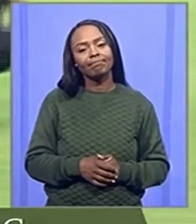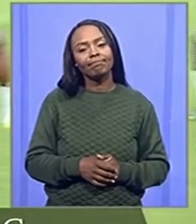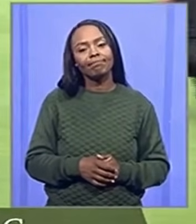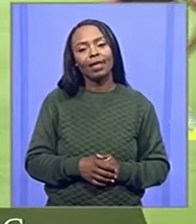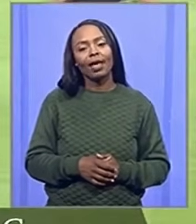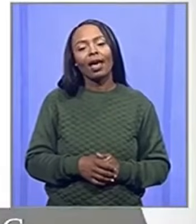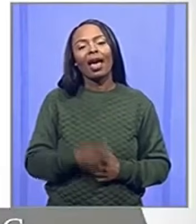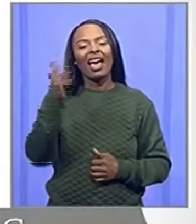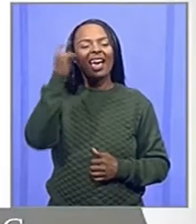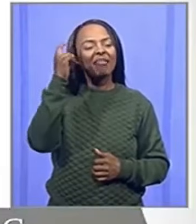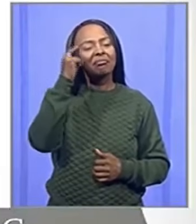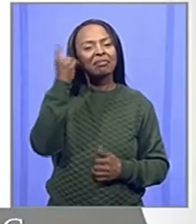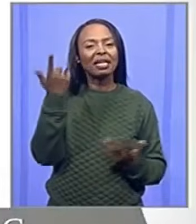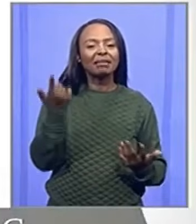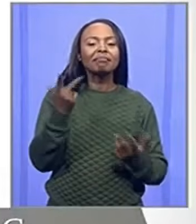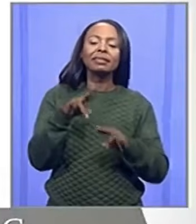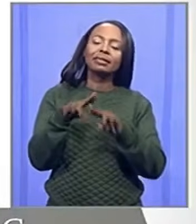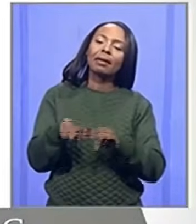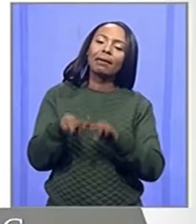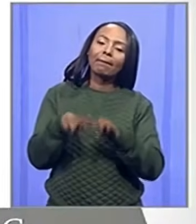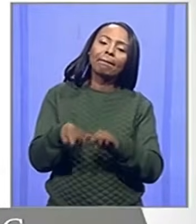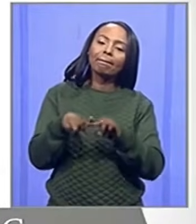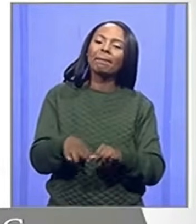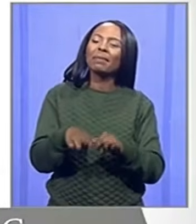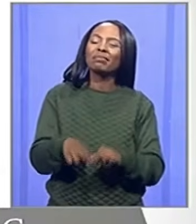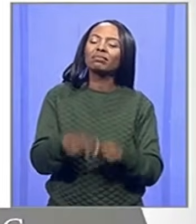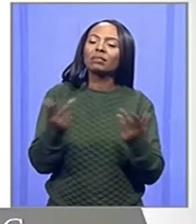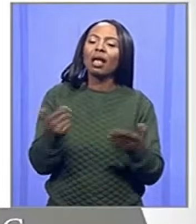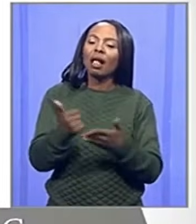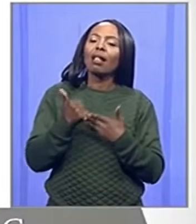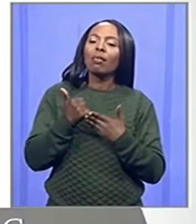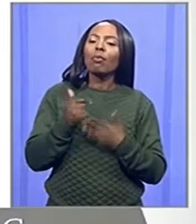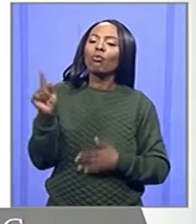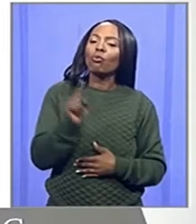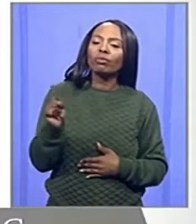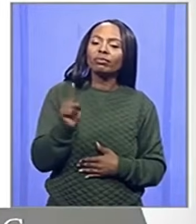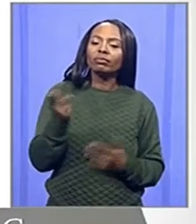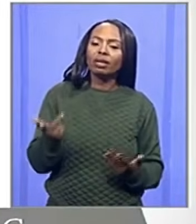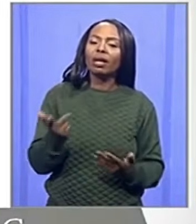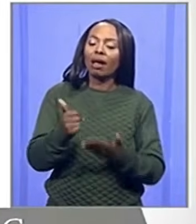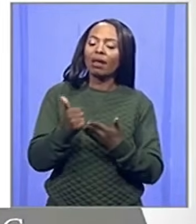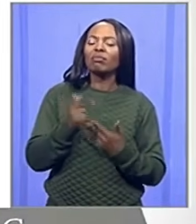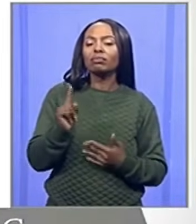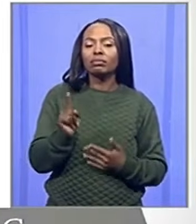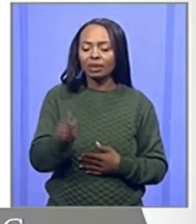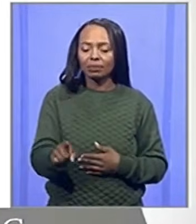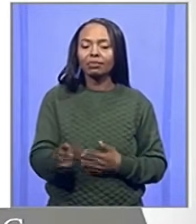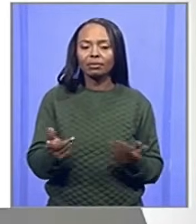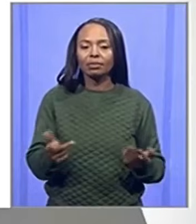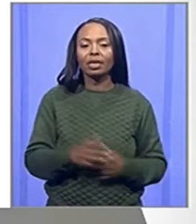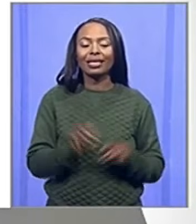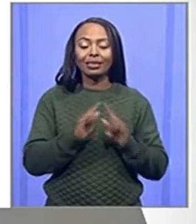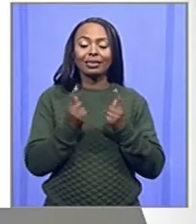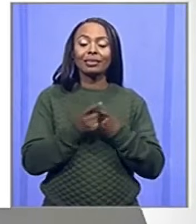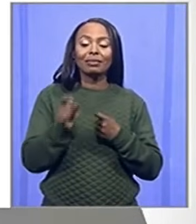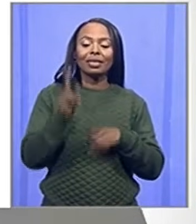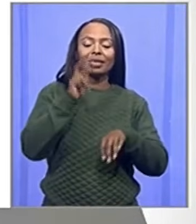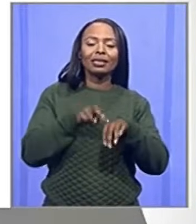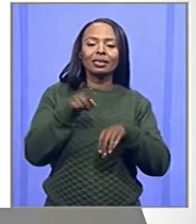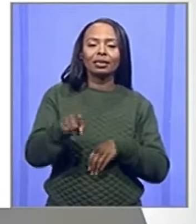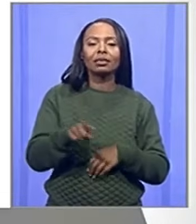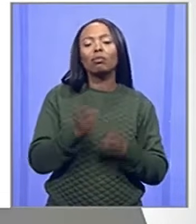what we think does work for us as a team. I think which is just one thing that we've really failed